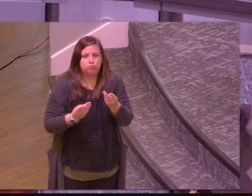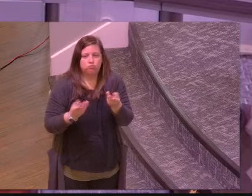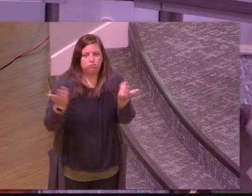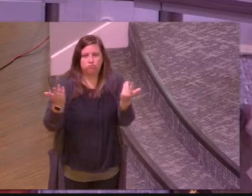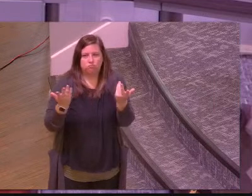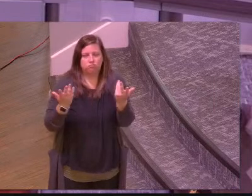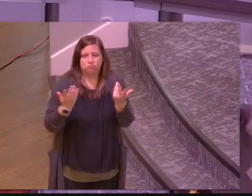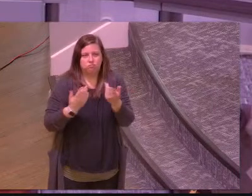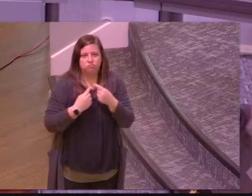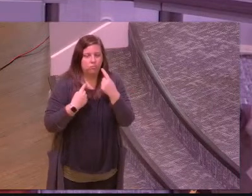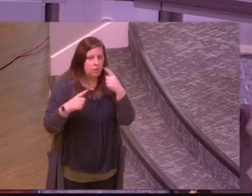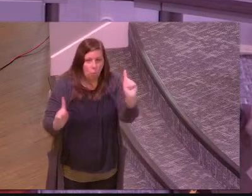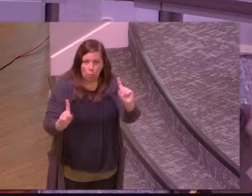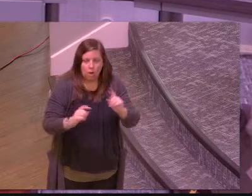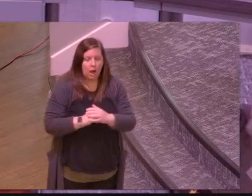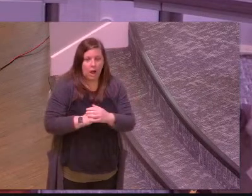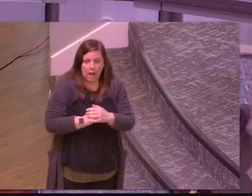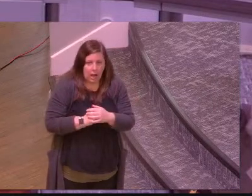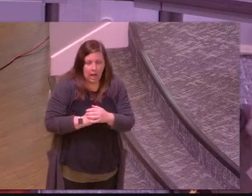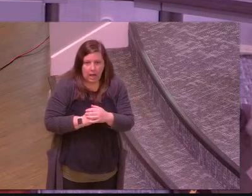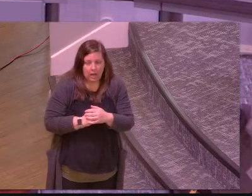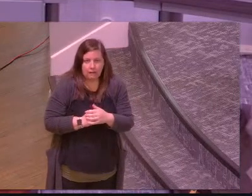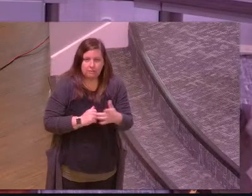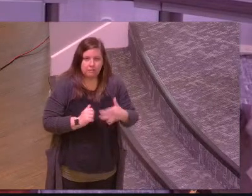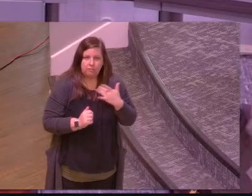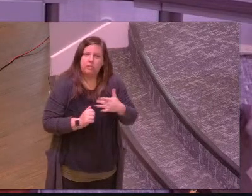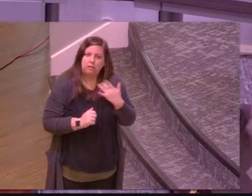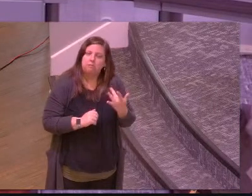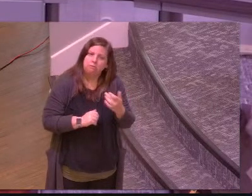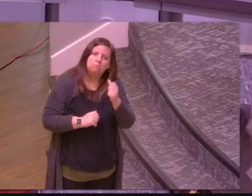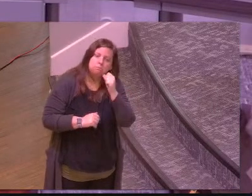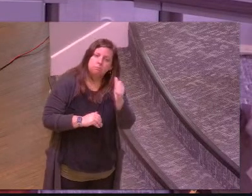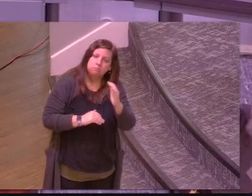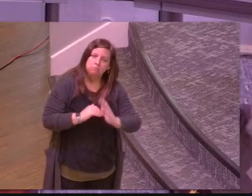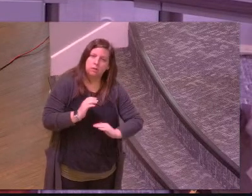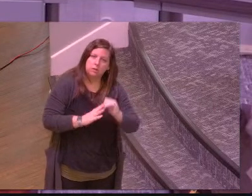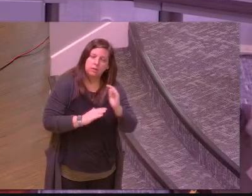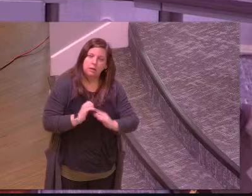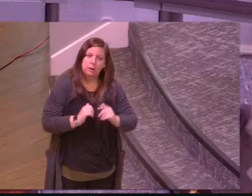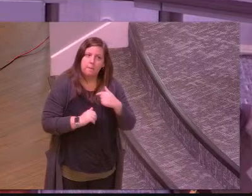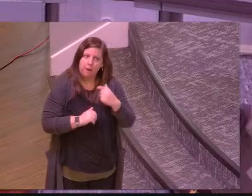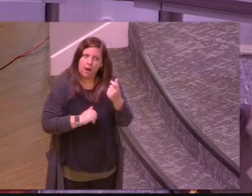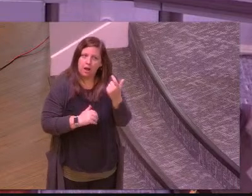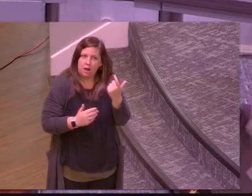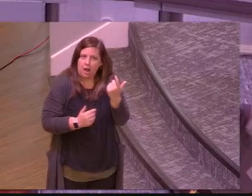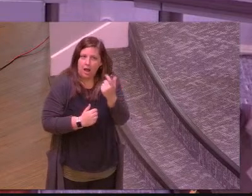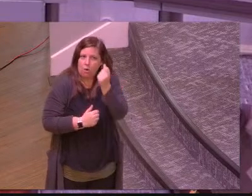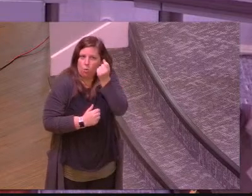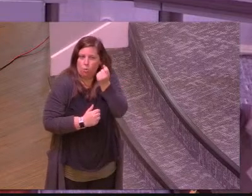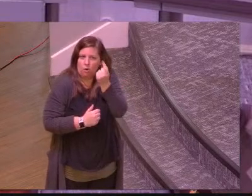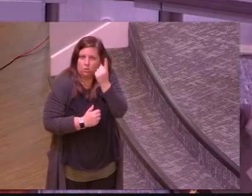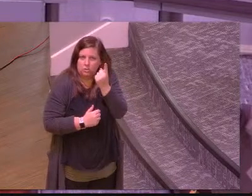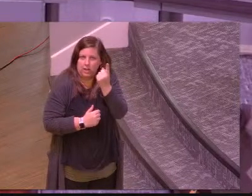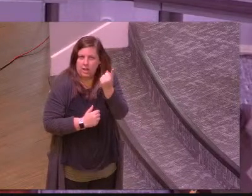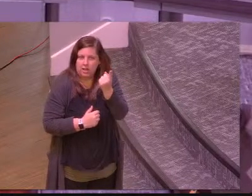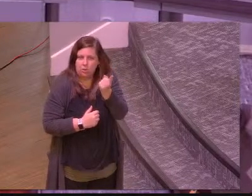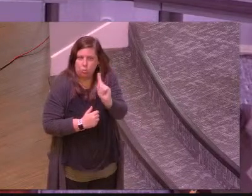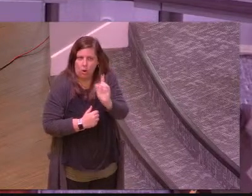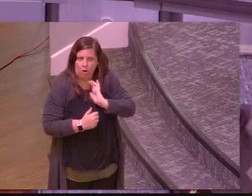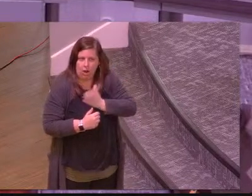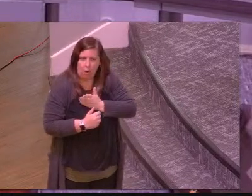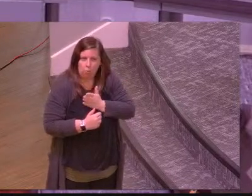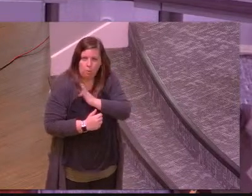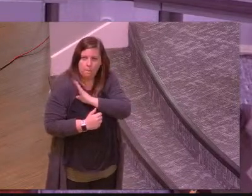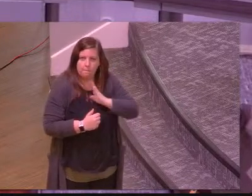the gist of my discomfort in understanding, where our board role continues and where